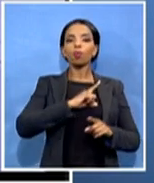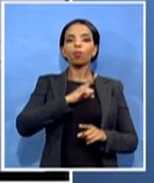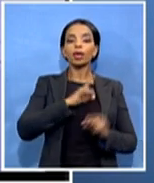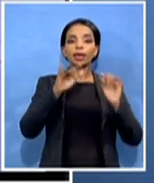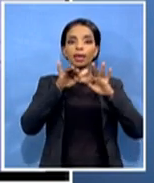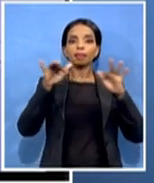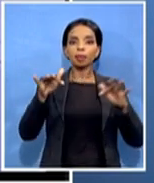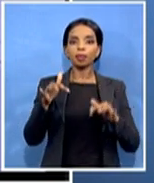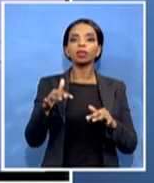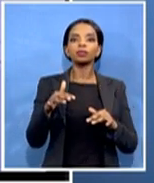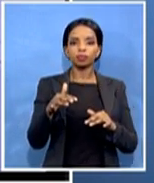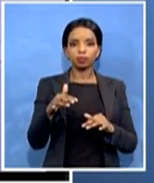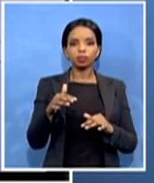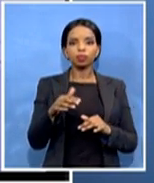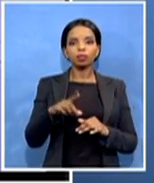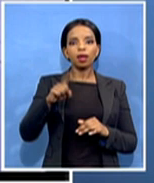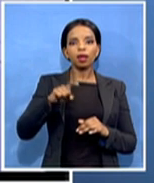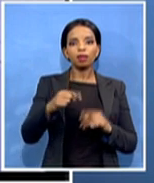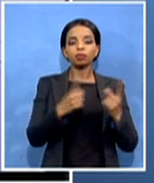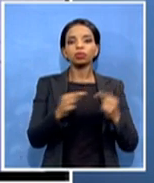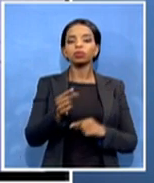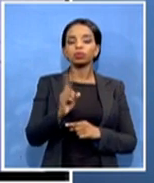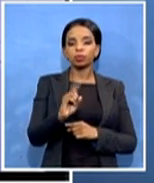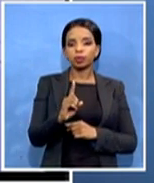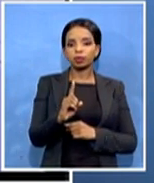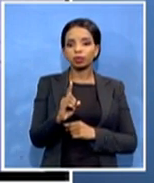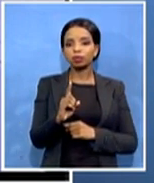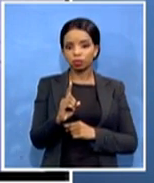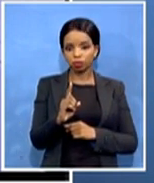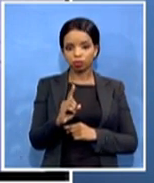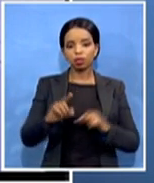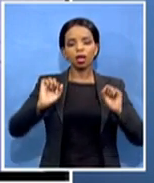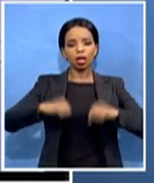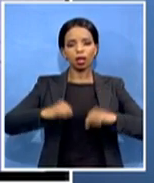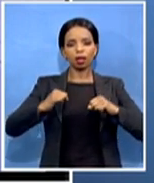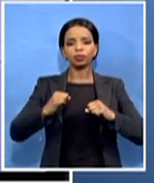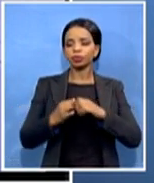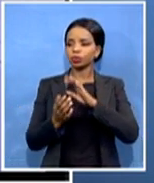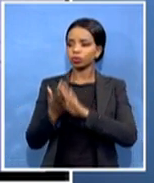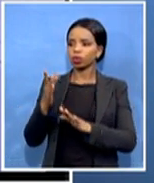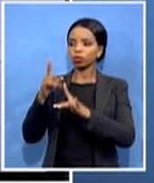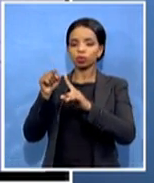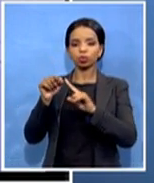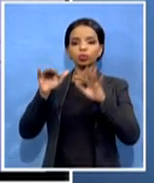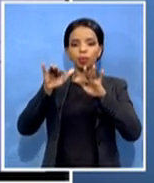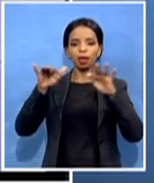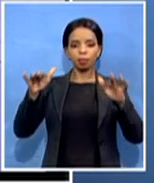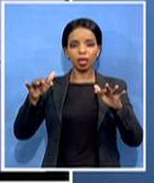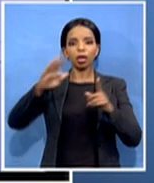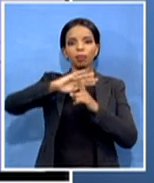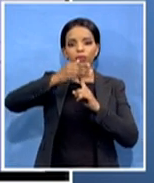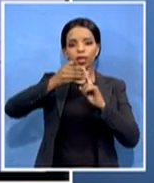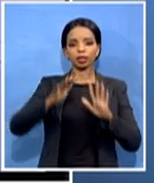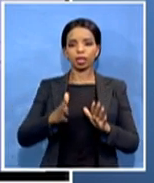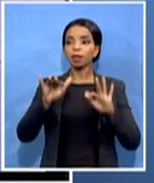country and so on, they have a right to go to the public protector, and hopefully a report will come out